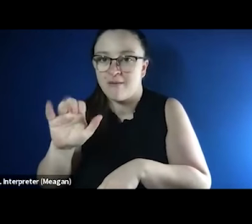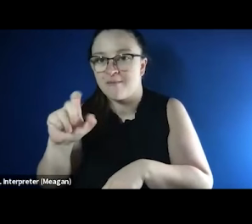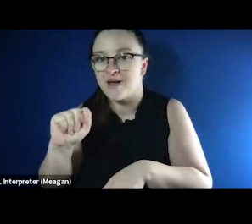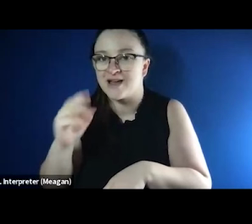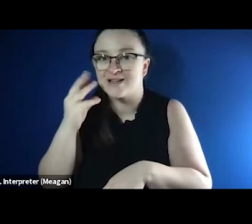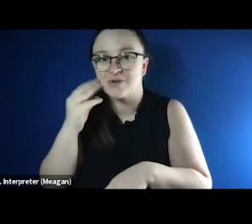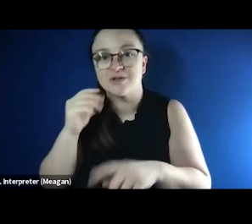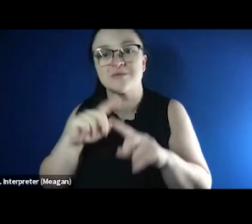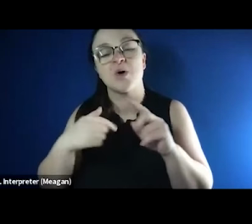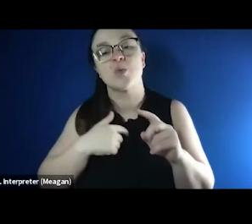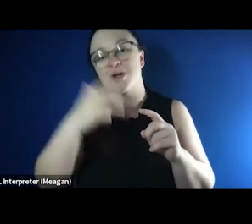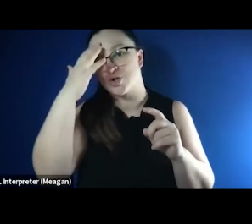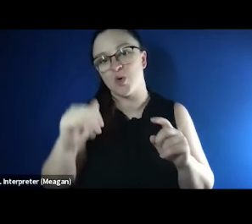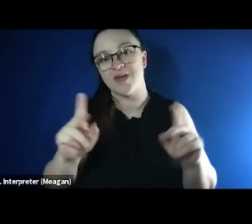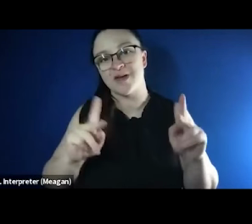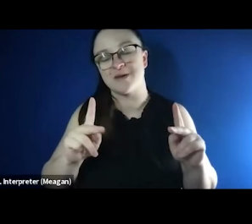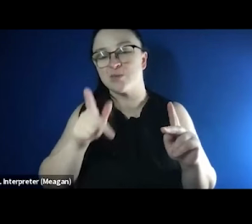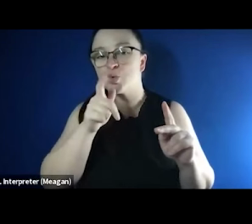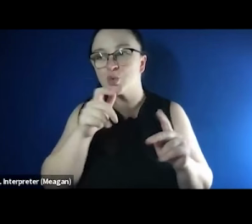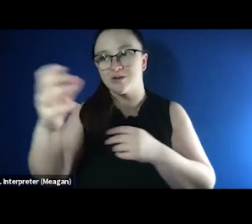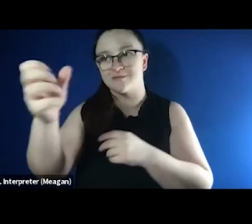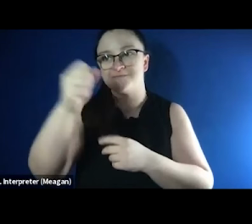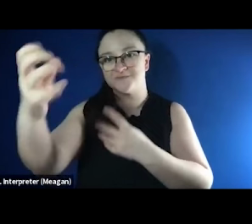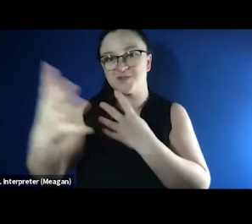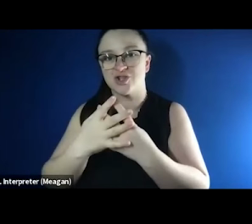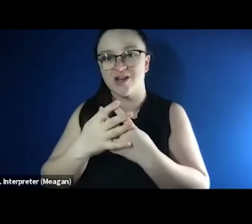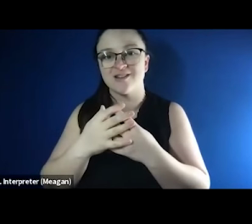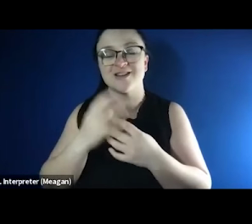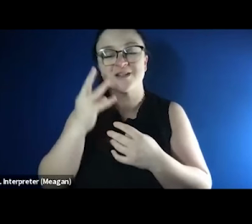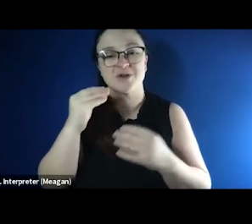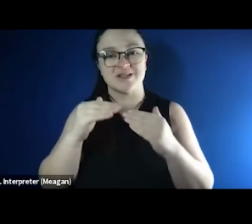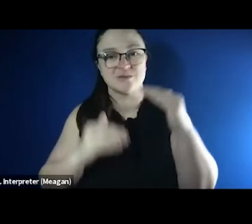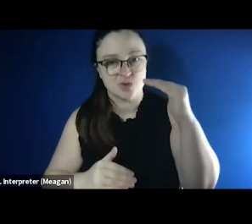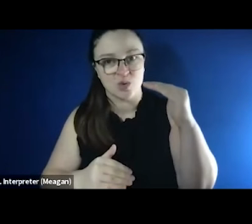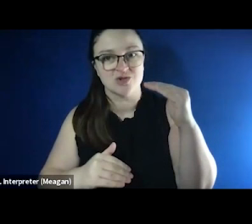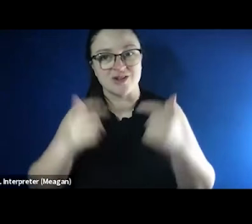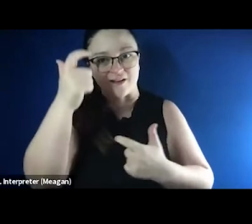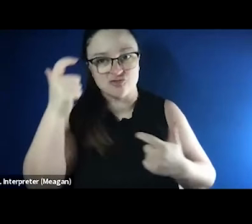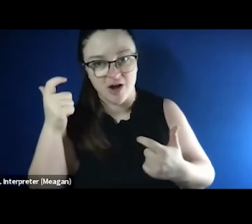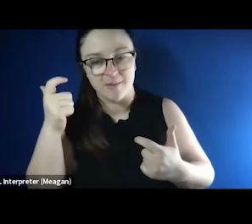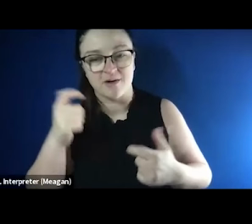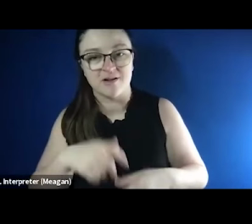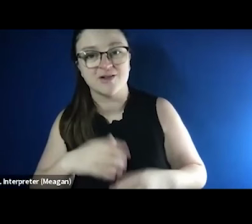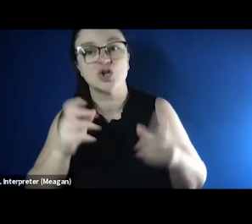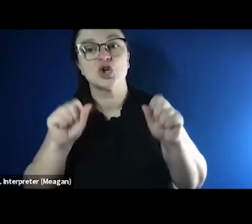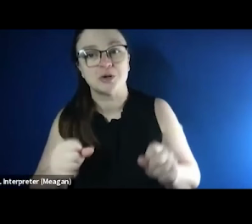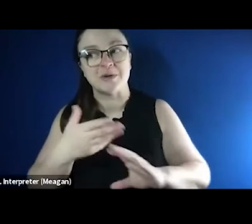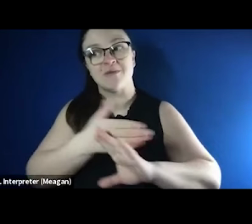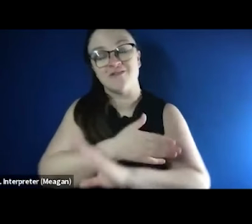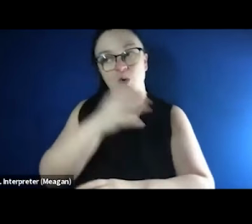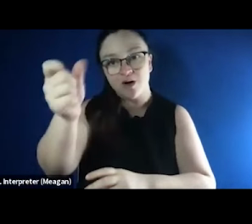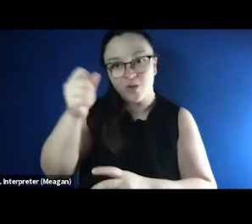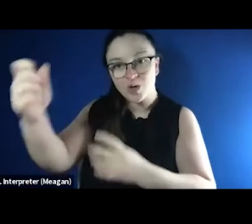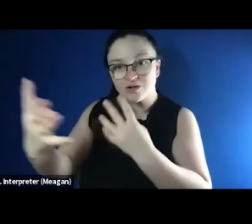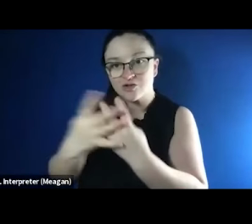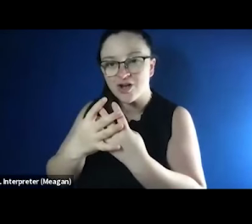who are incarcerated face disproportionate experiences of trauma, both prior to their incarceration throughout their life course, as well as during